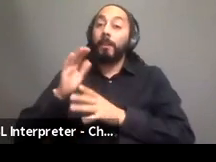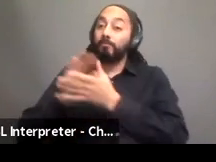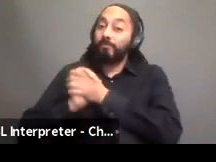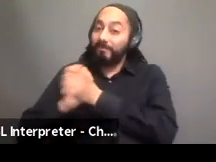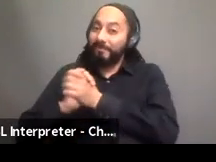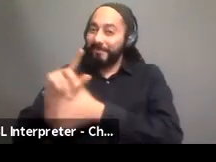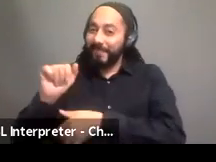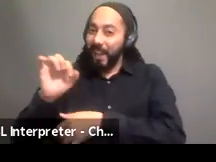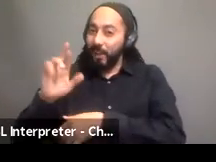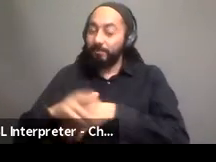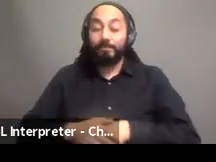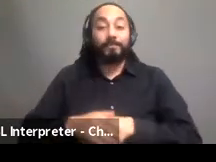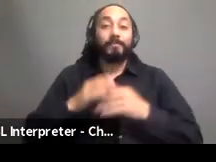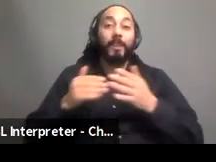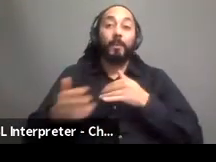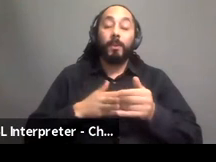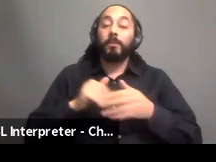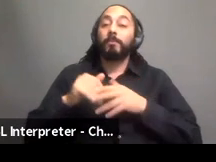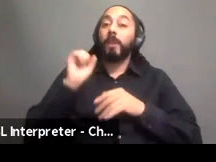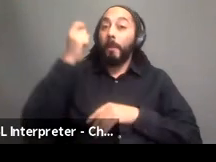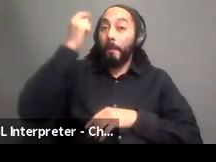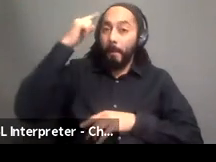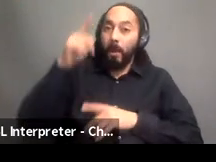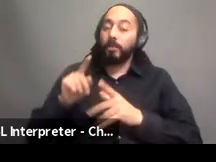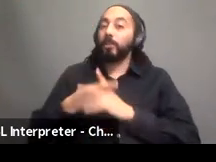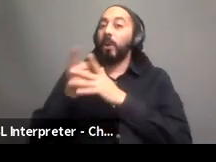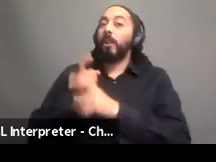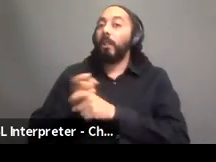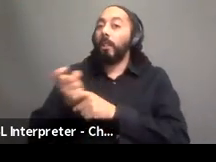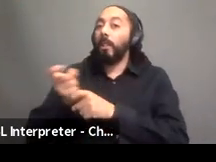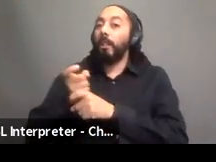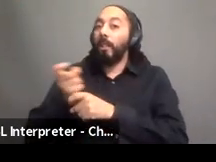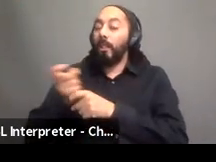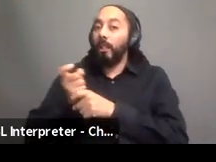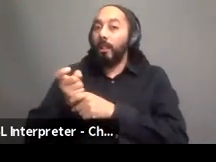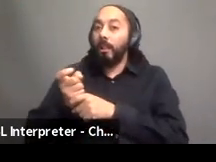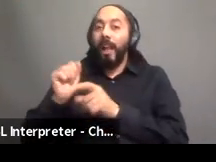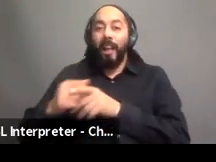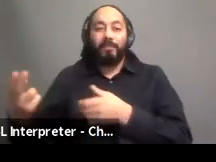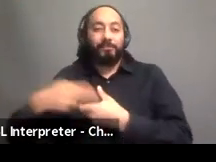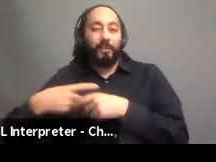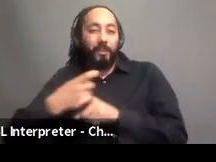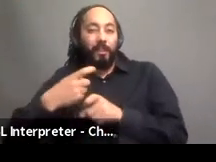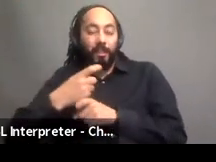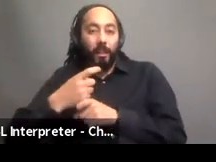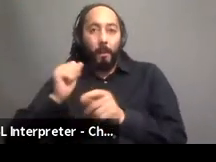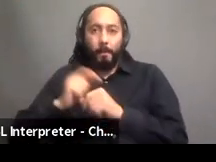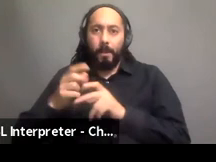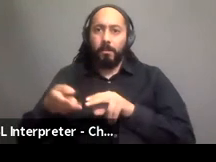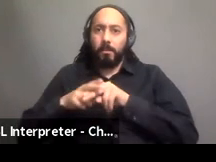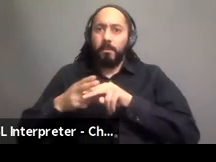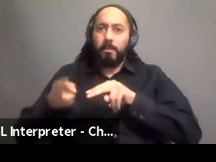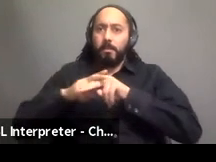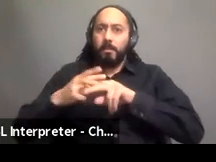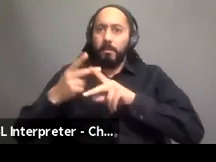workplace. Initially, Taylor joined in on the jokes. The comments/jokes have escalated and now are making them uncomfortable. The boss has